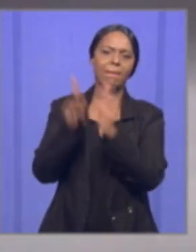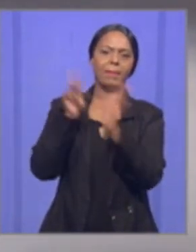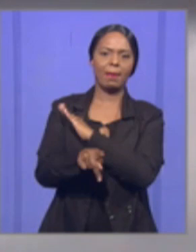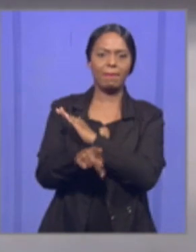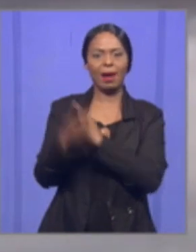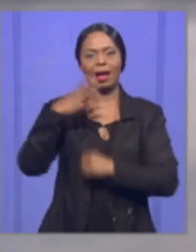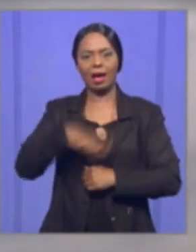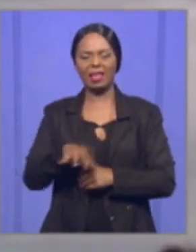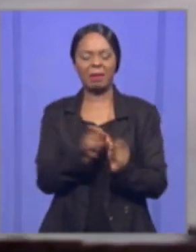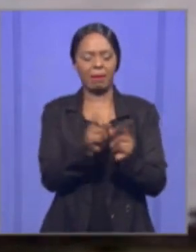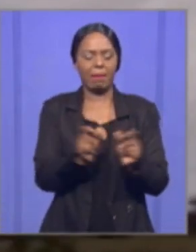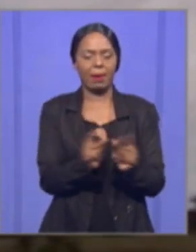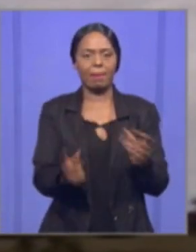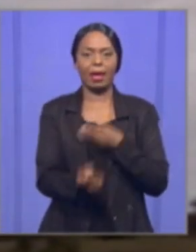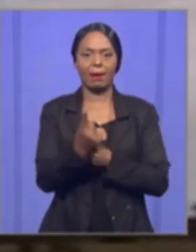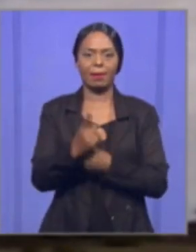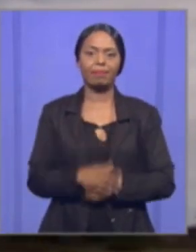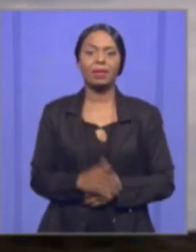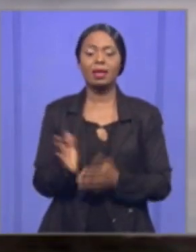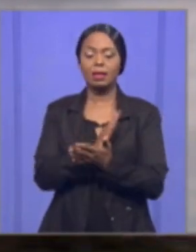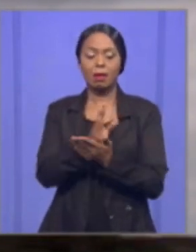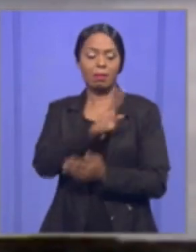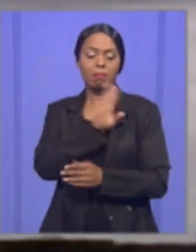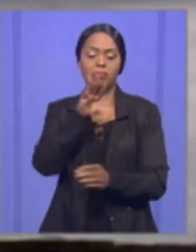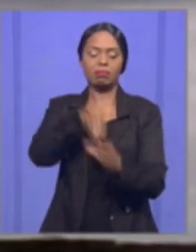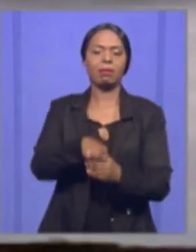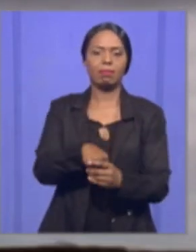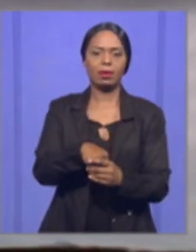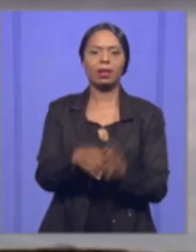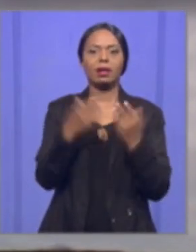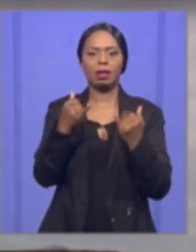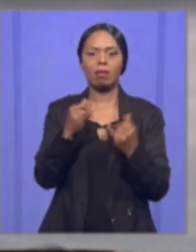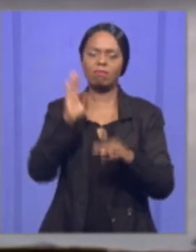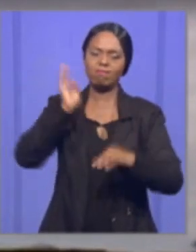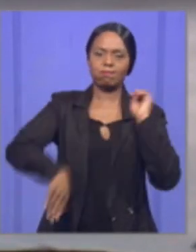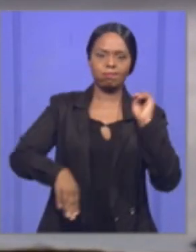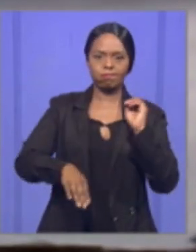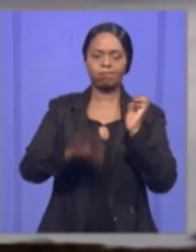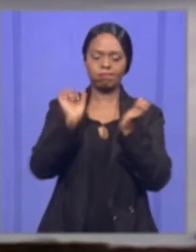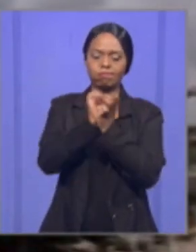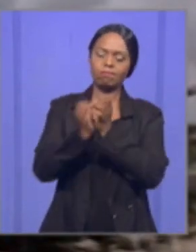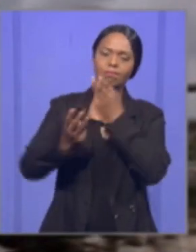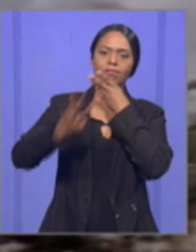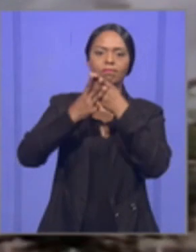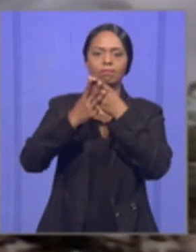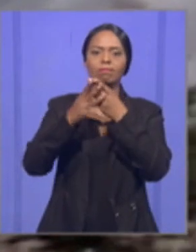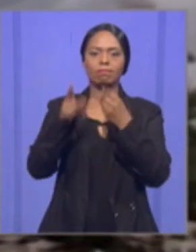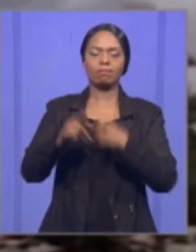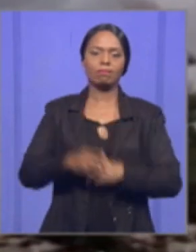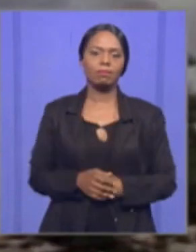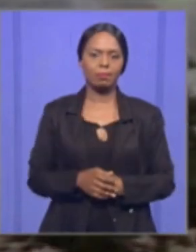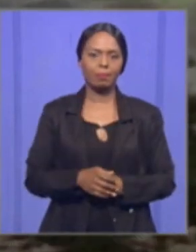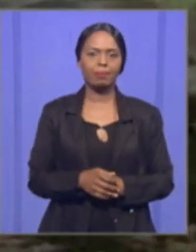a gobadiwa. Bao ba nnile le seabe mo tiragalong eno ba ne ba atlholelwa go ya kwa kgolegelong ka ntlha ya boepa puso.